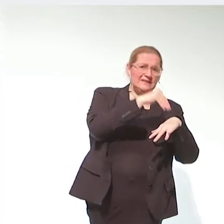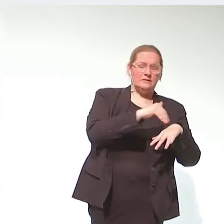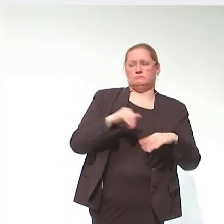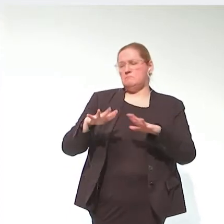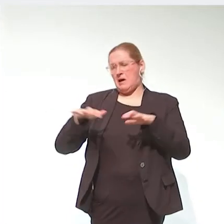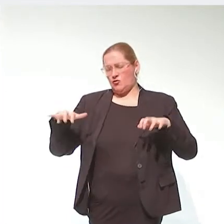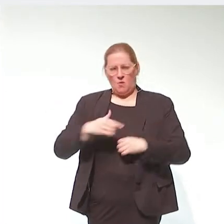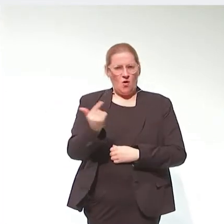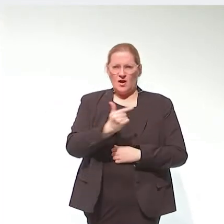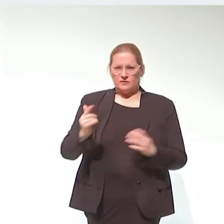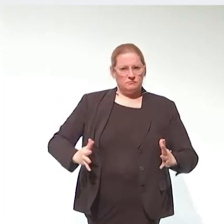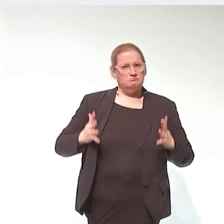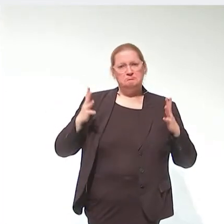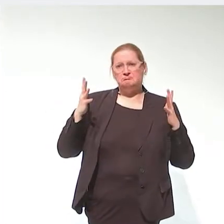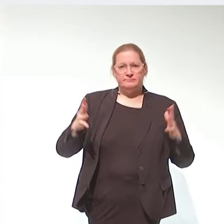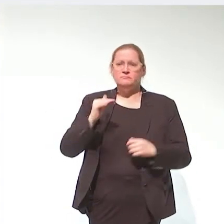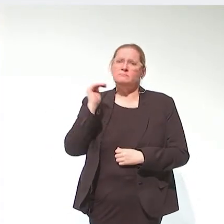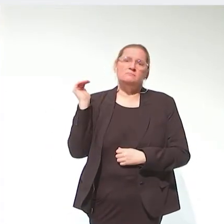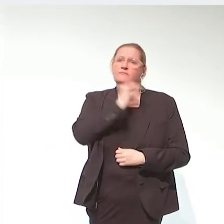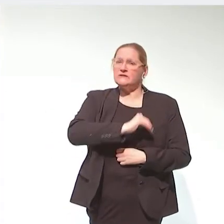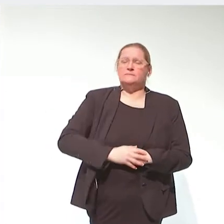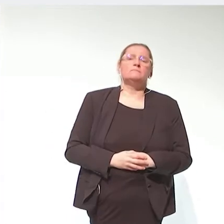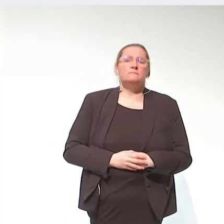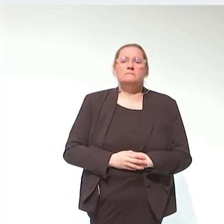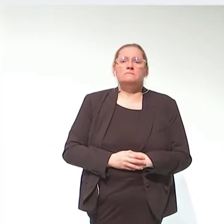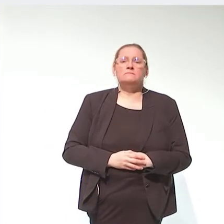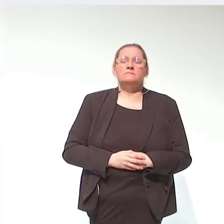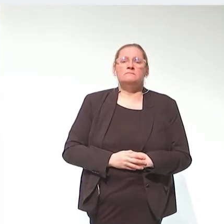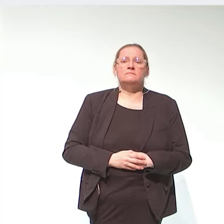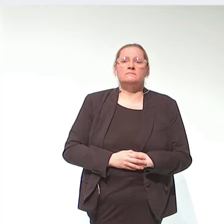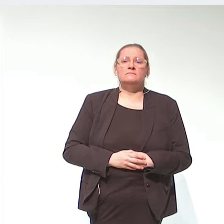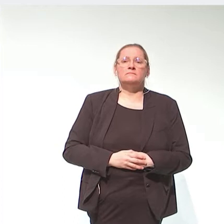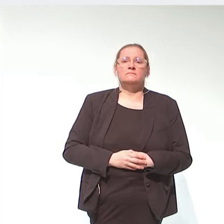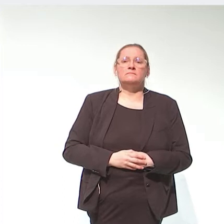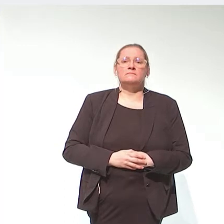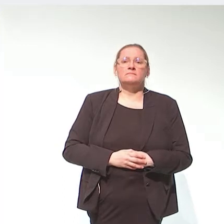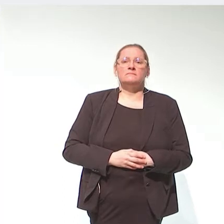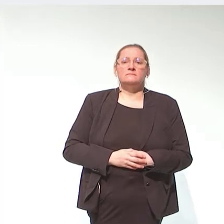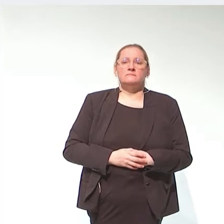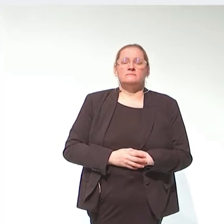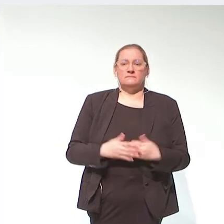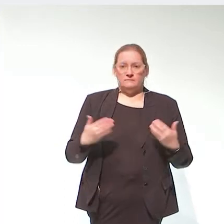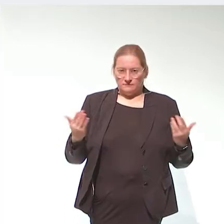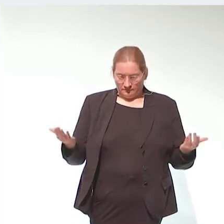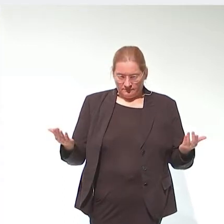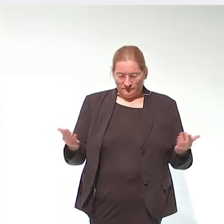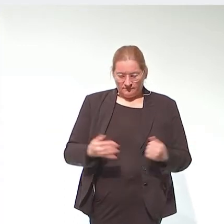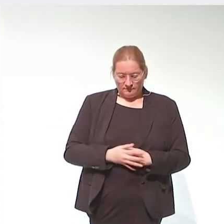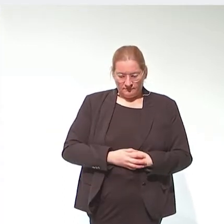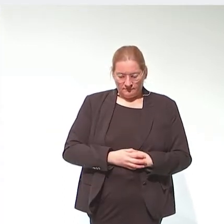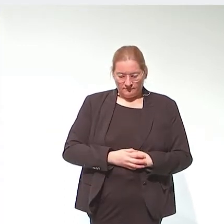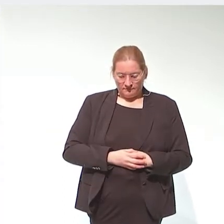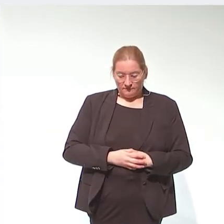period is 24 of February, which unfortunately will be remembered for Russian invasion of